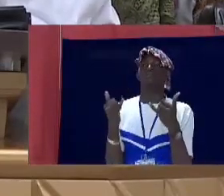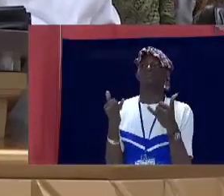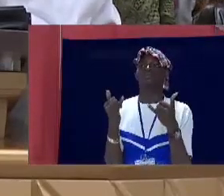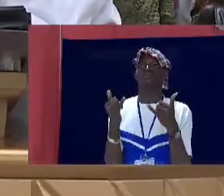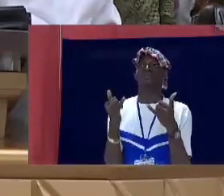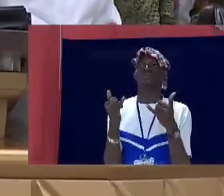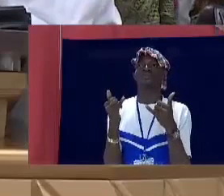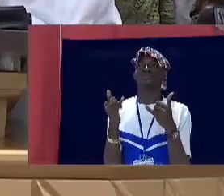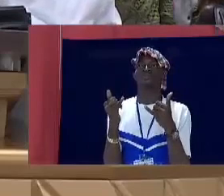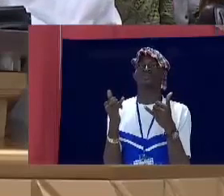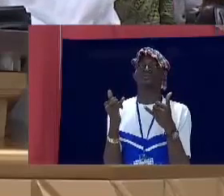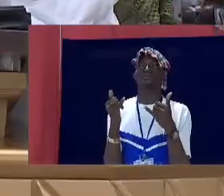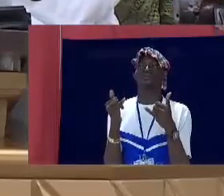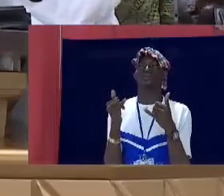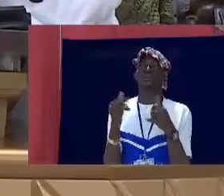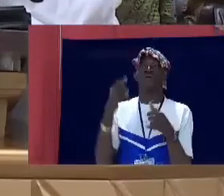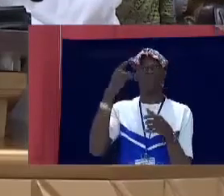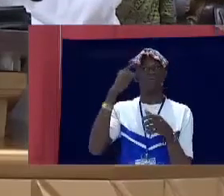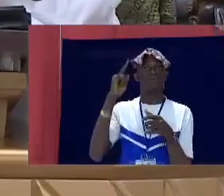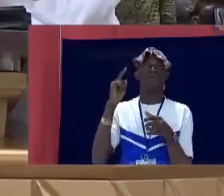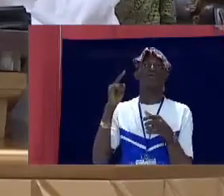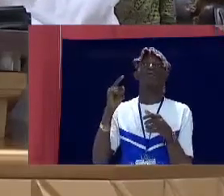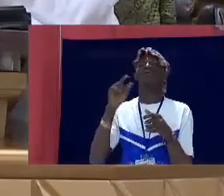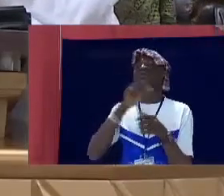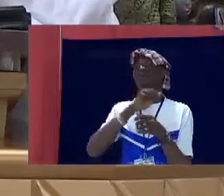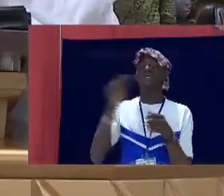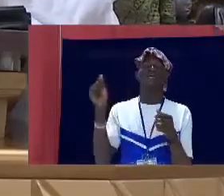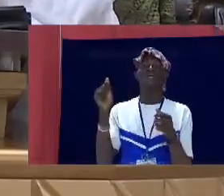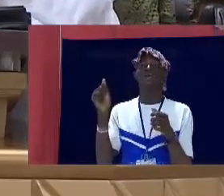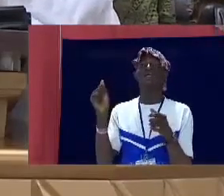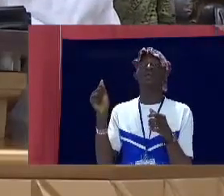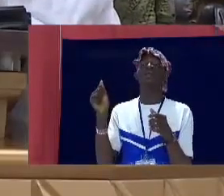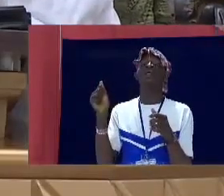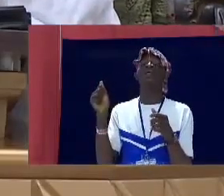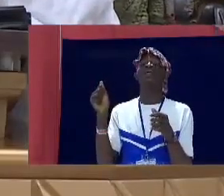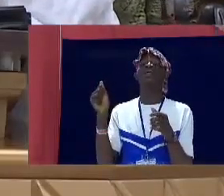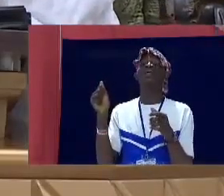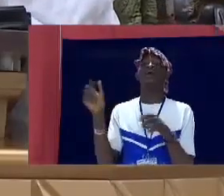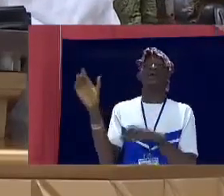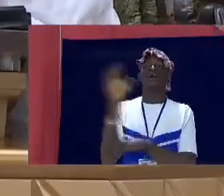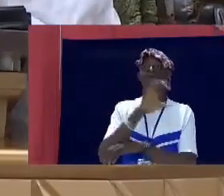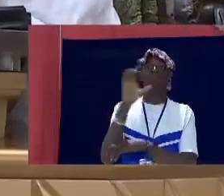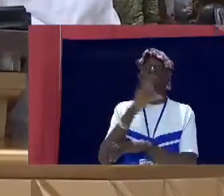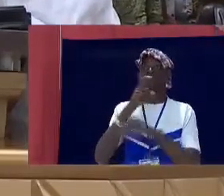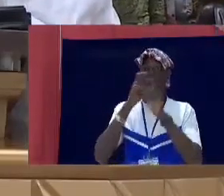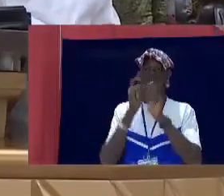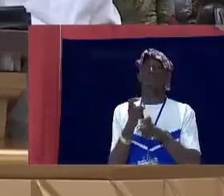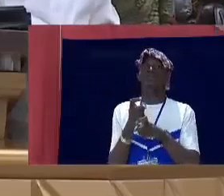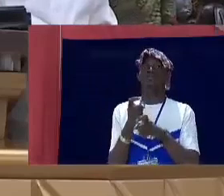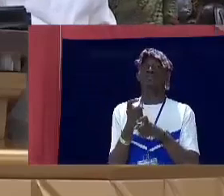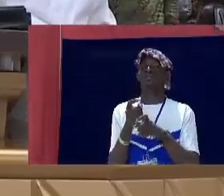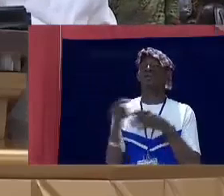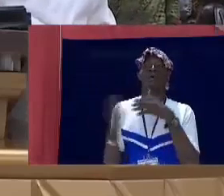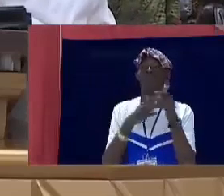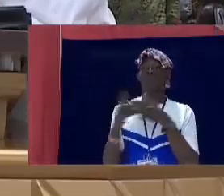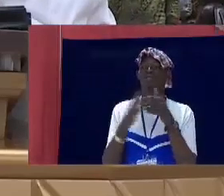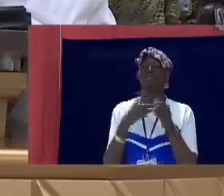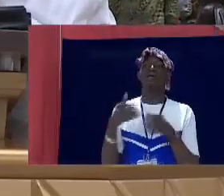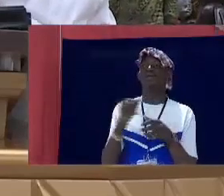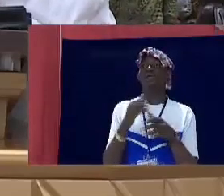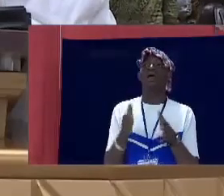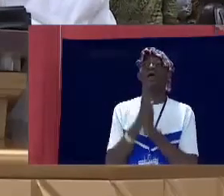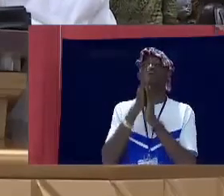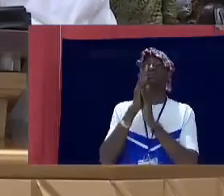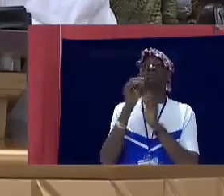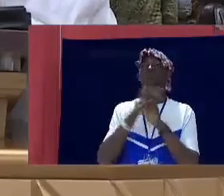nísinsìnyí. For a Christmas present. Fún ẹ̀bùn ọdún Kérésì. Whatever they ask you.